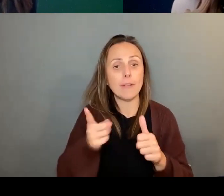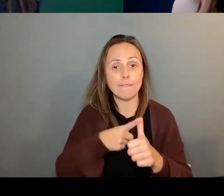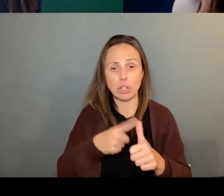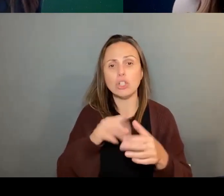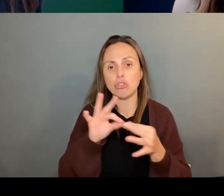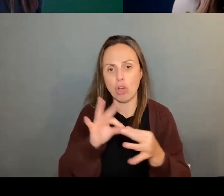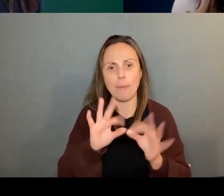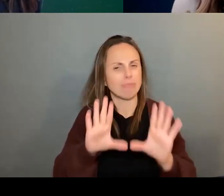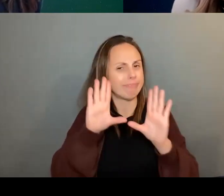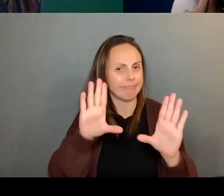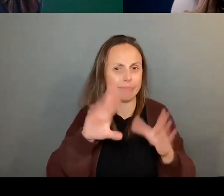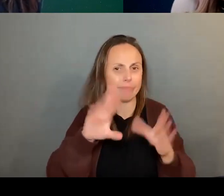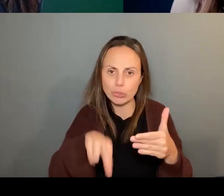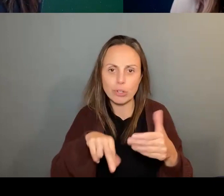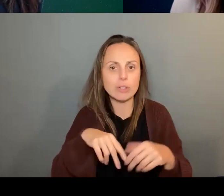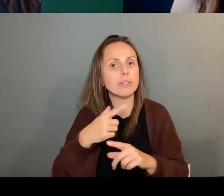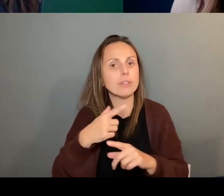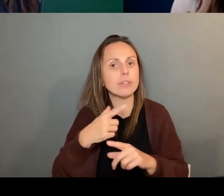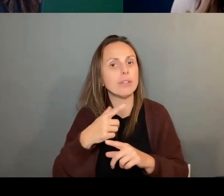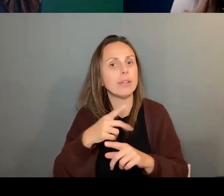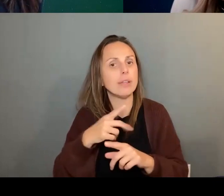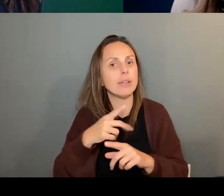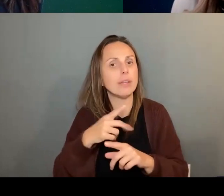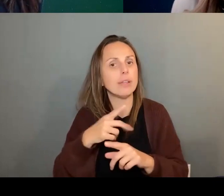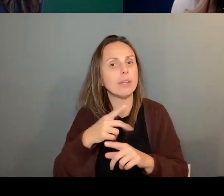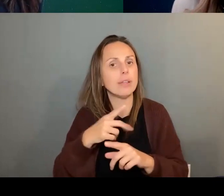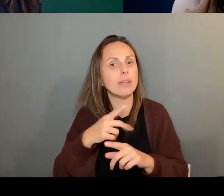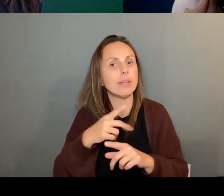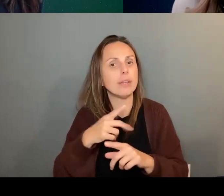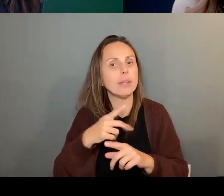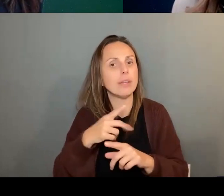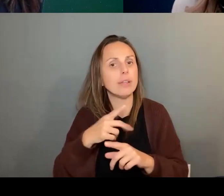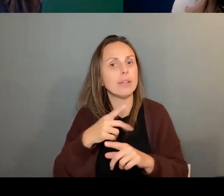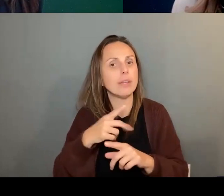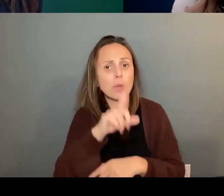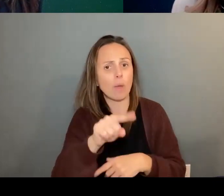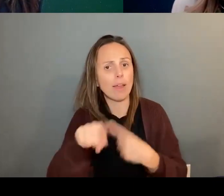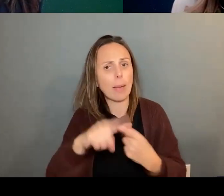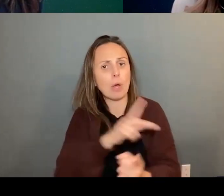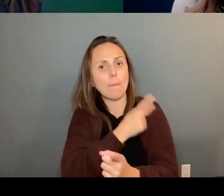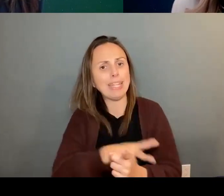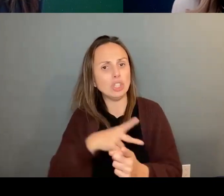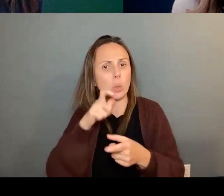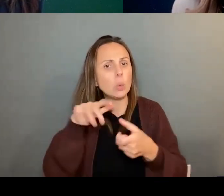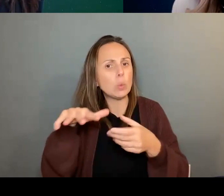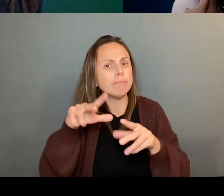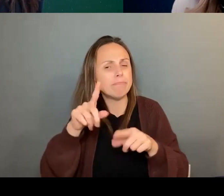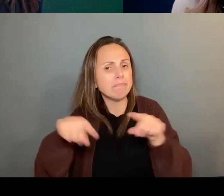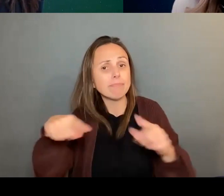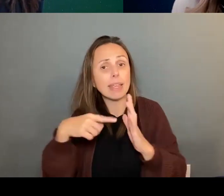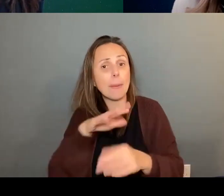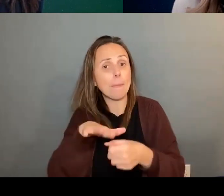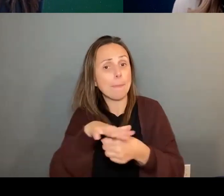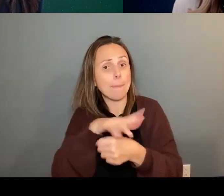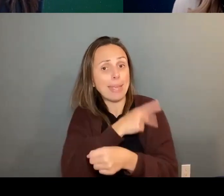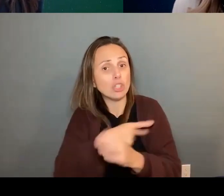comment remarkable results from patient and staff. Thank you very much. Question is around patient demographics. And so were patient